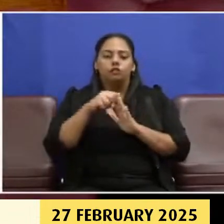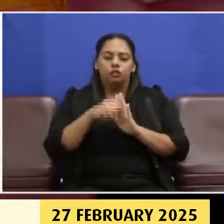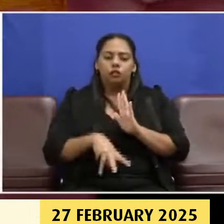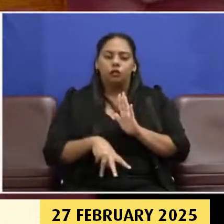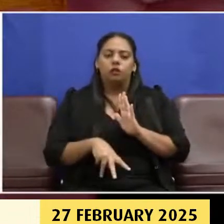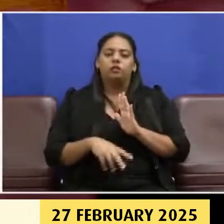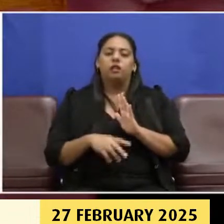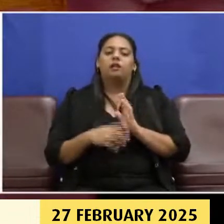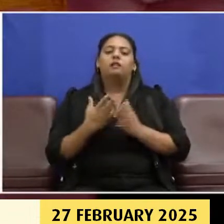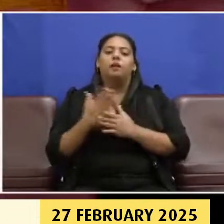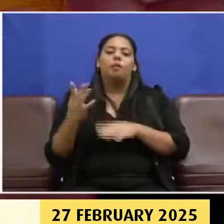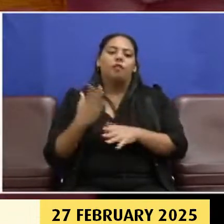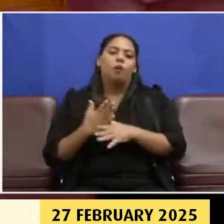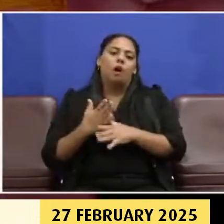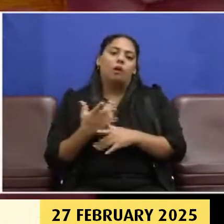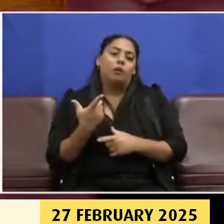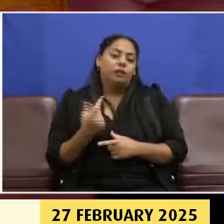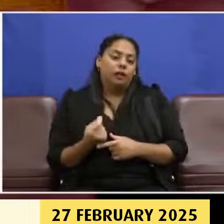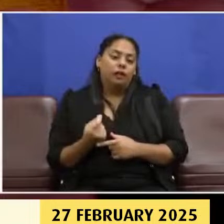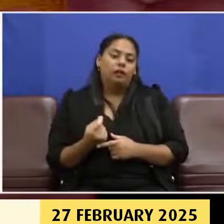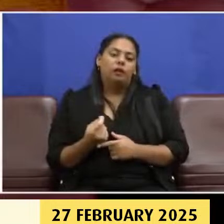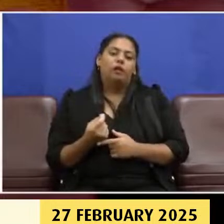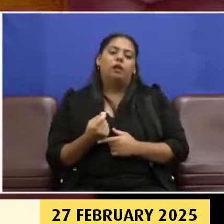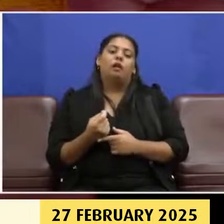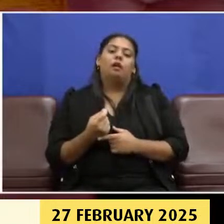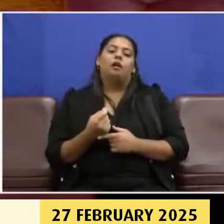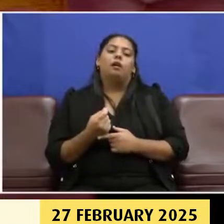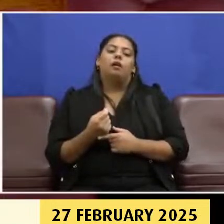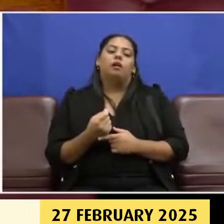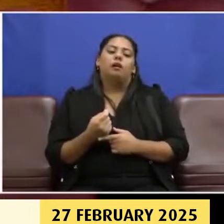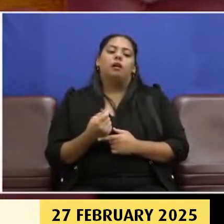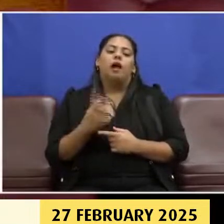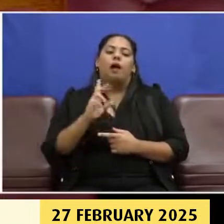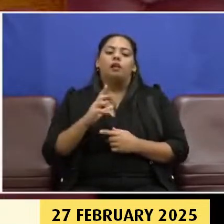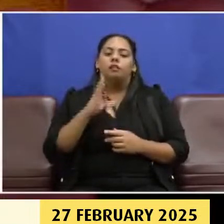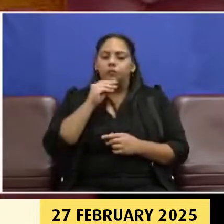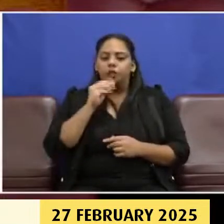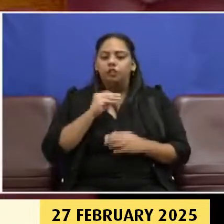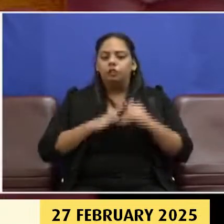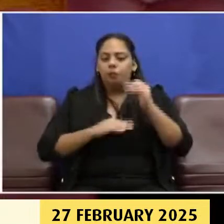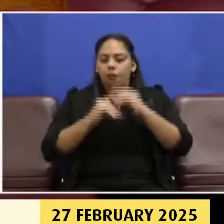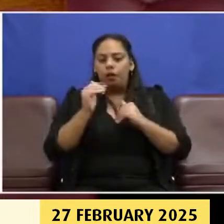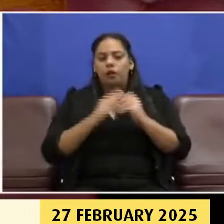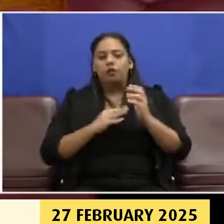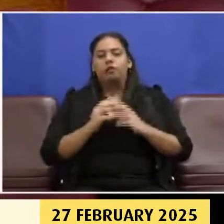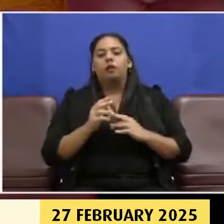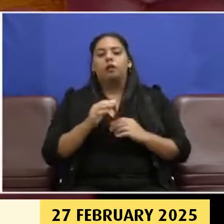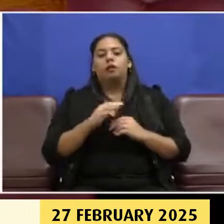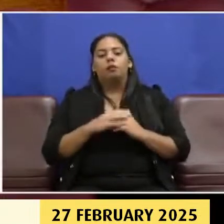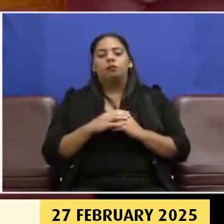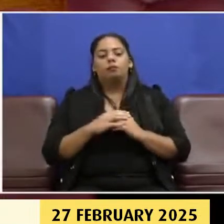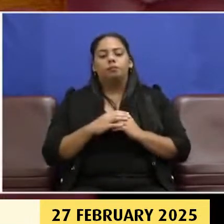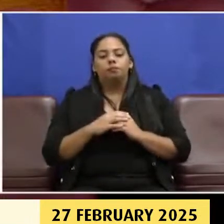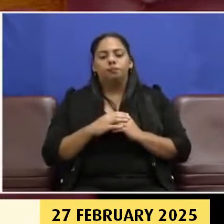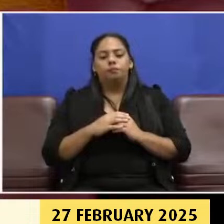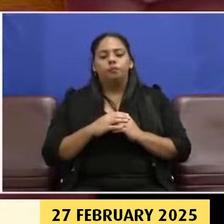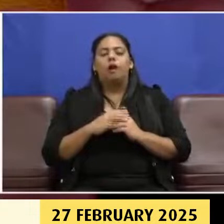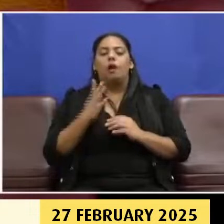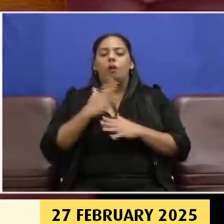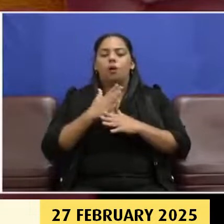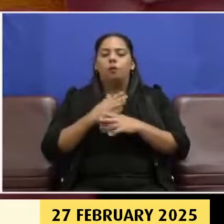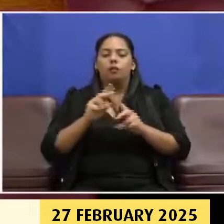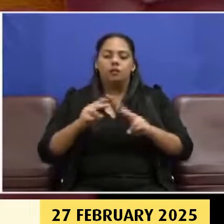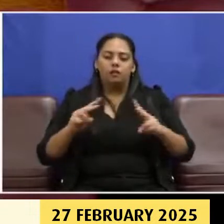underneath there is that I have also spearheaded the Hate Crime and Hate Speech Bill, which is now an act. And how I did this is that I worked with various